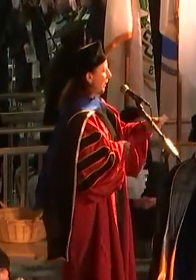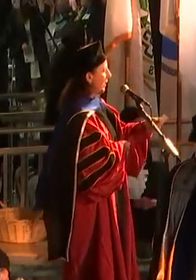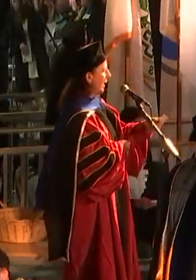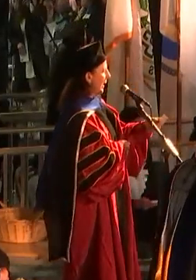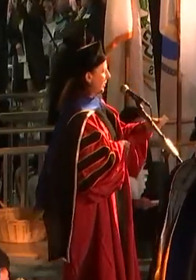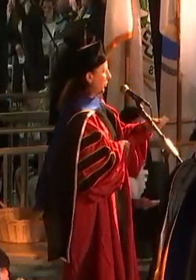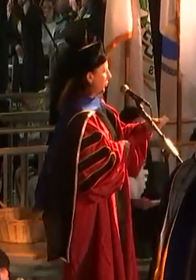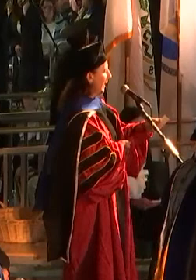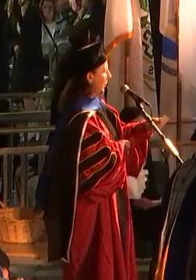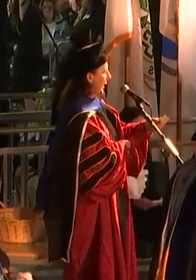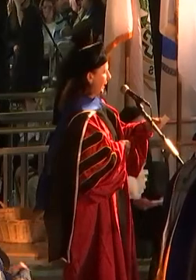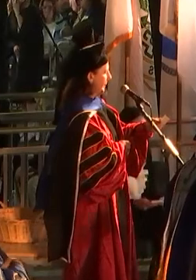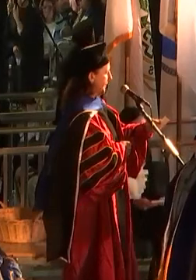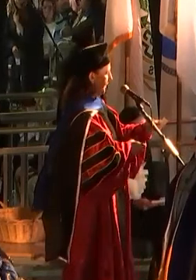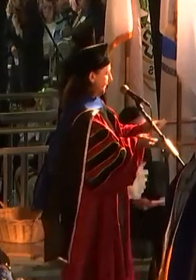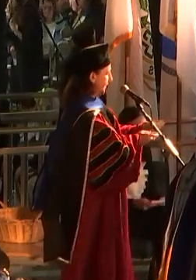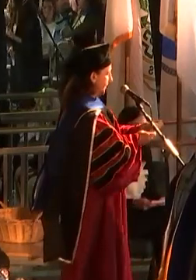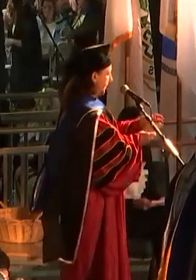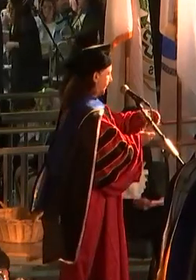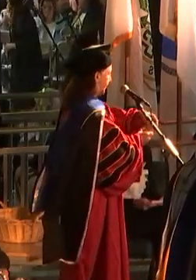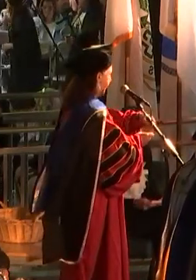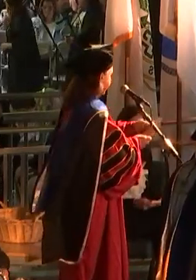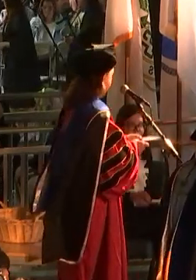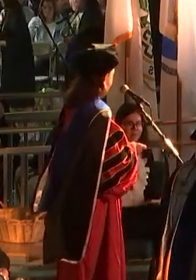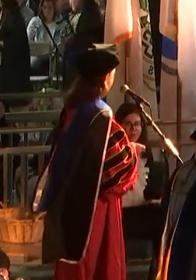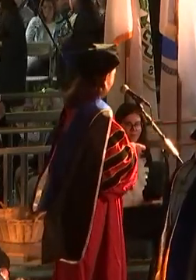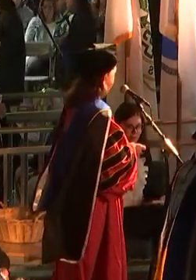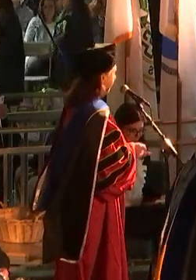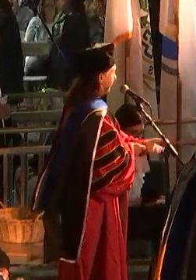Christopher Mungai, cum laude.